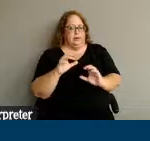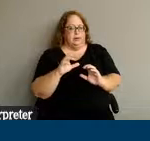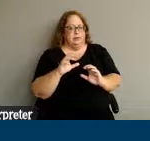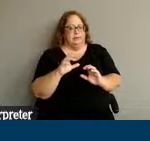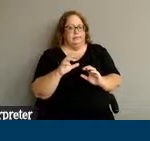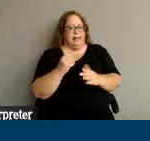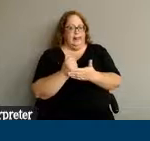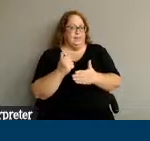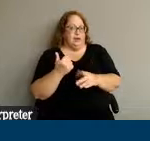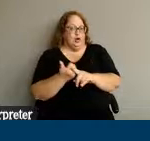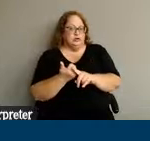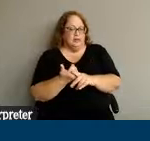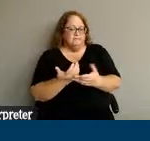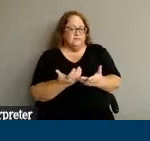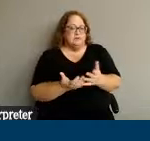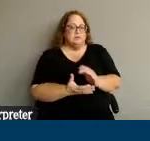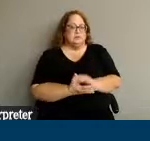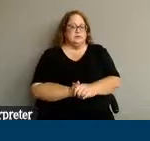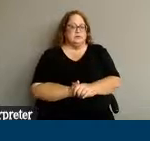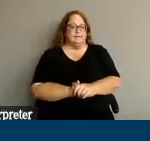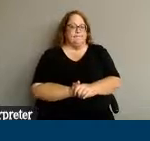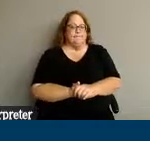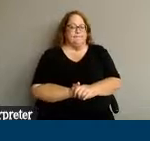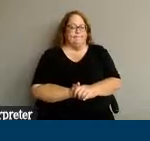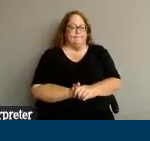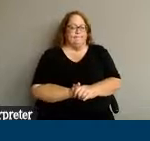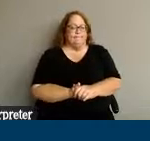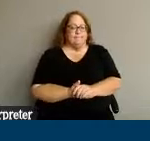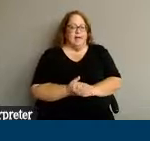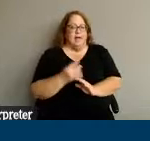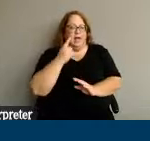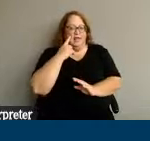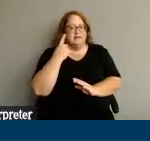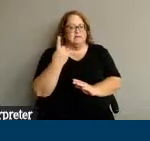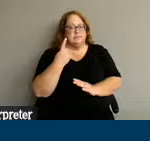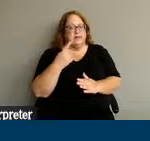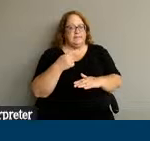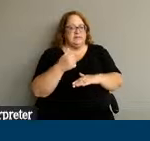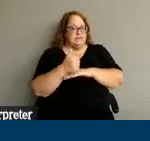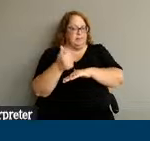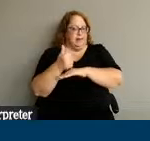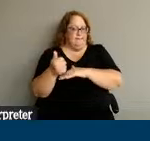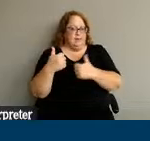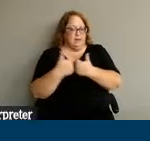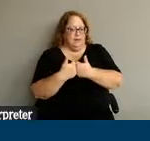ourselves service? And I think it's sometimes a blame game.